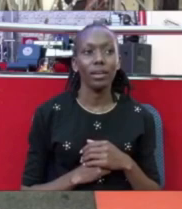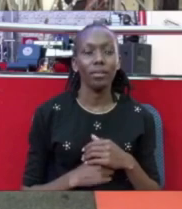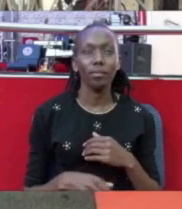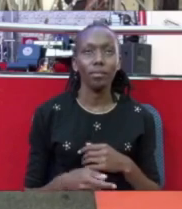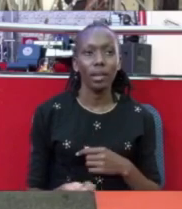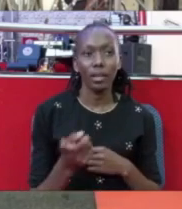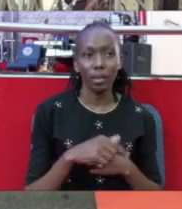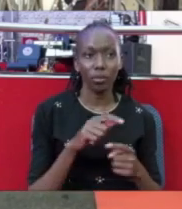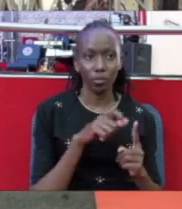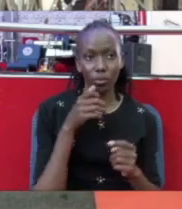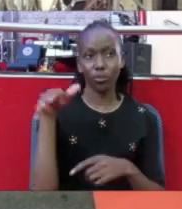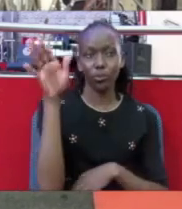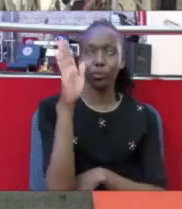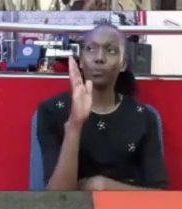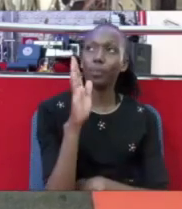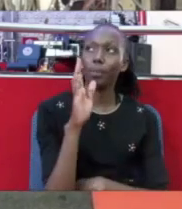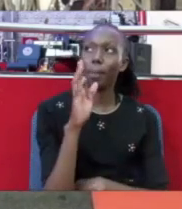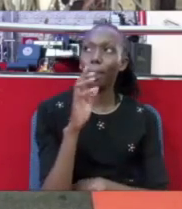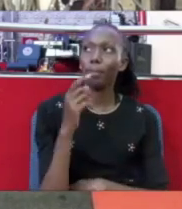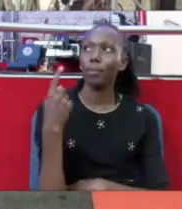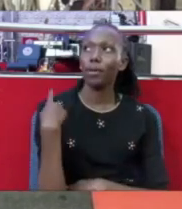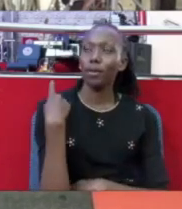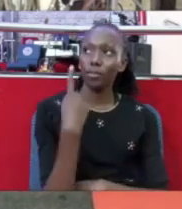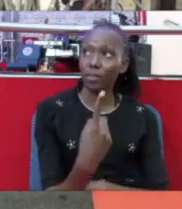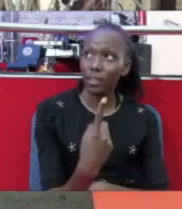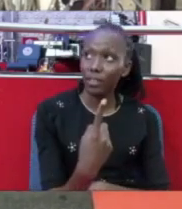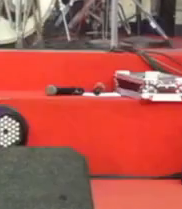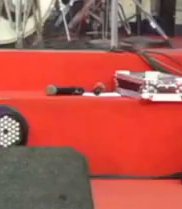na nguvu zinatokana na wewe. 1 Chronicles